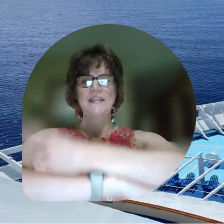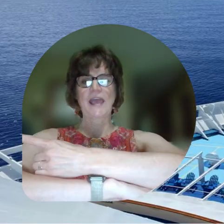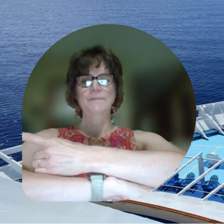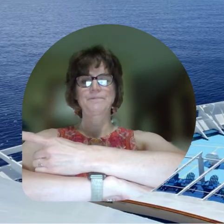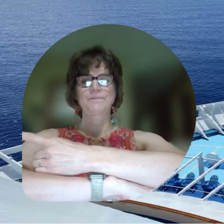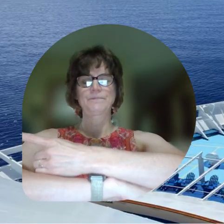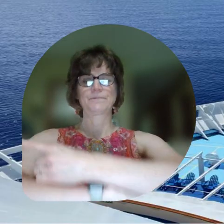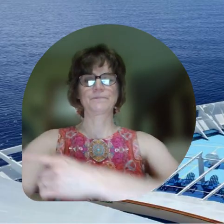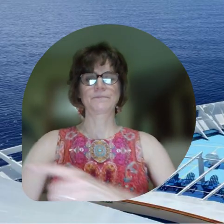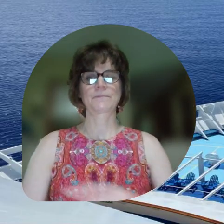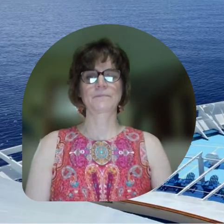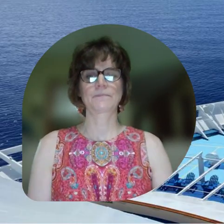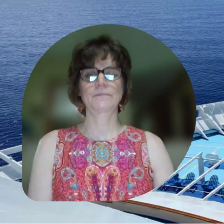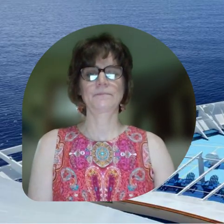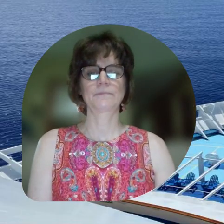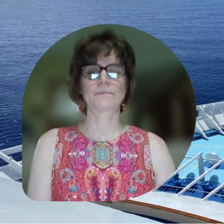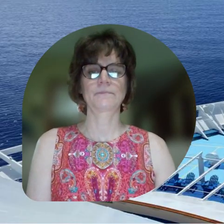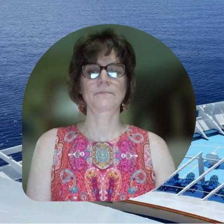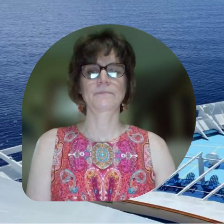C-Day.